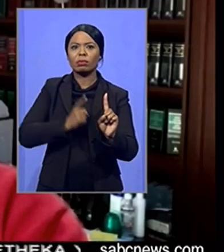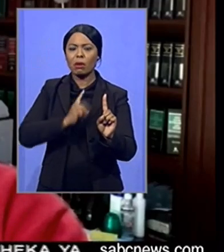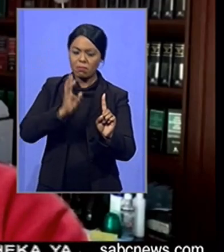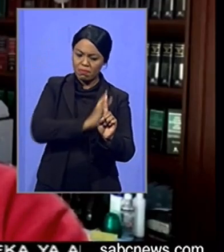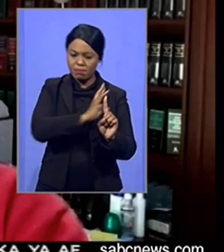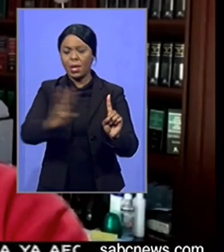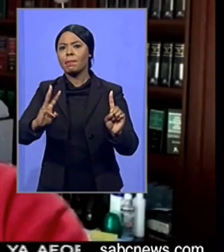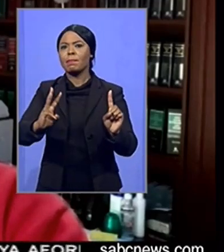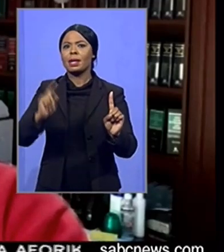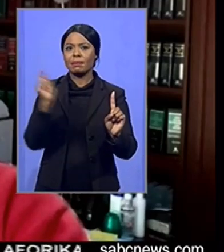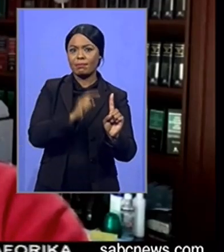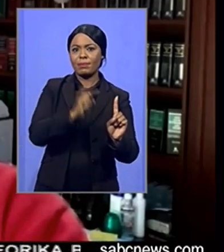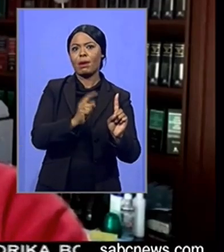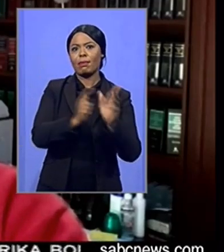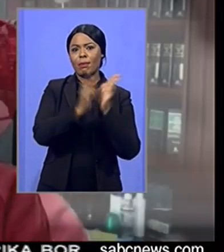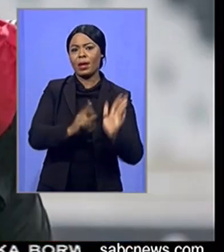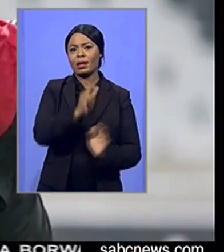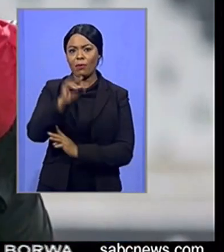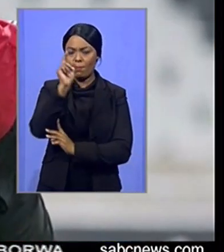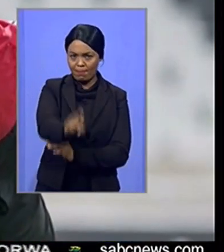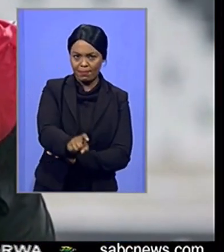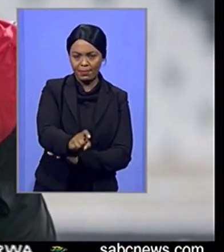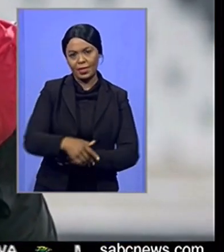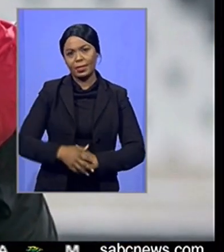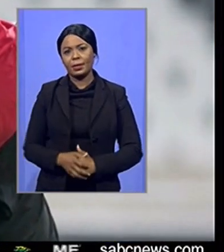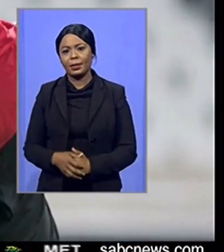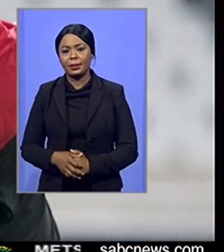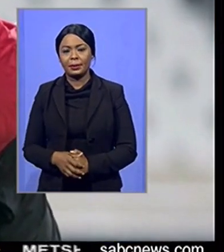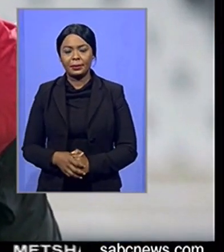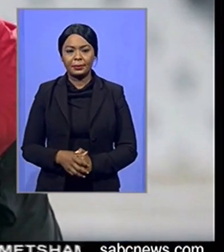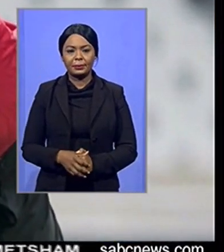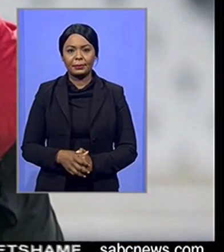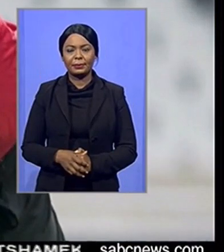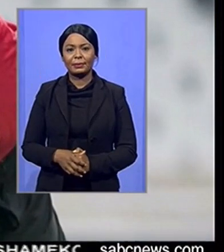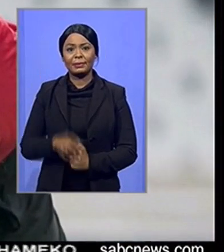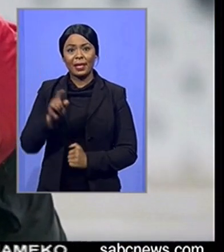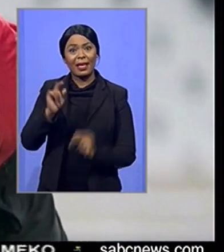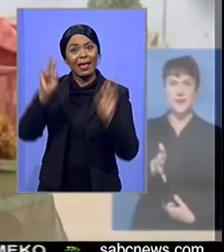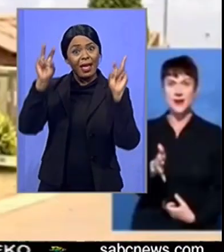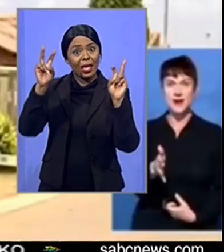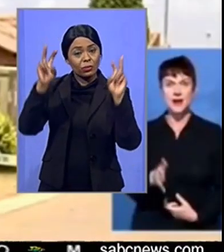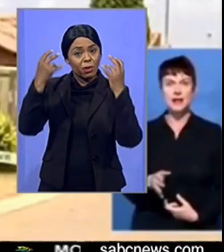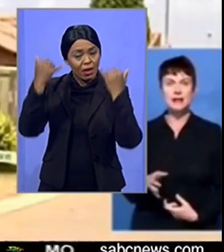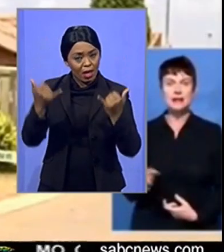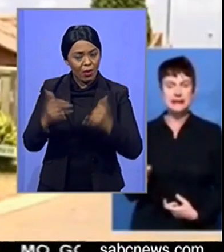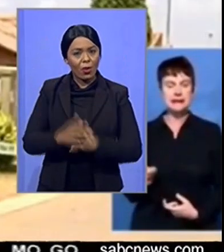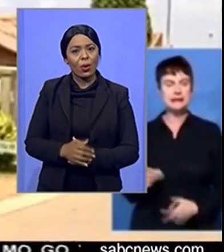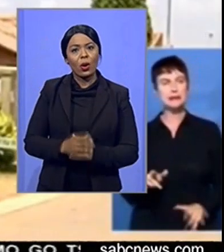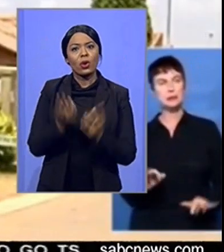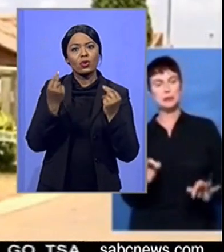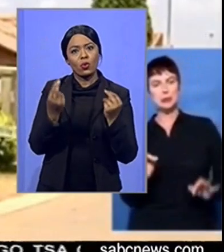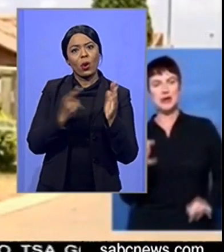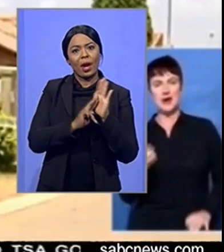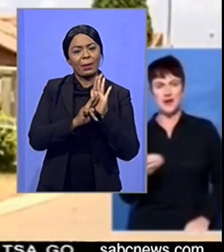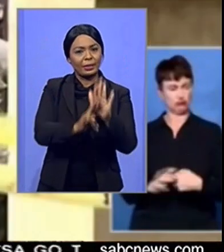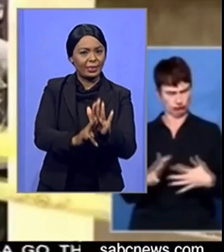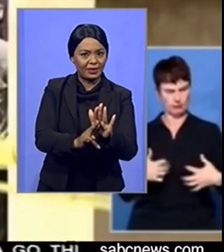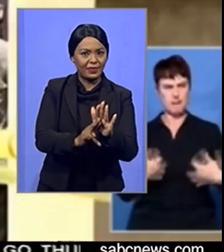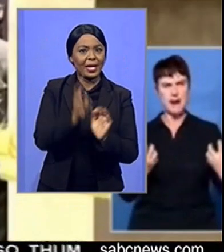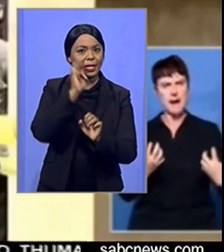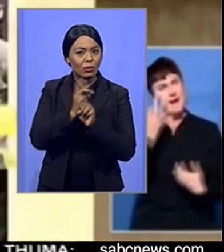of behavior is reprehensible. It's going to cause a tremendous delay in the matter. As I said, the new legal representatives will have to